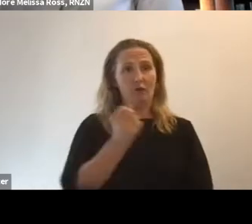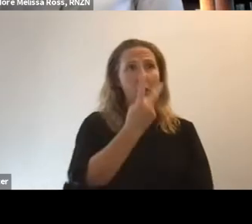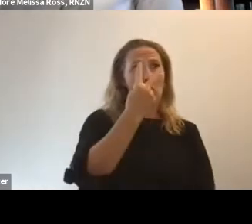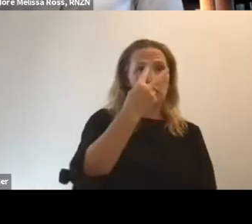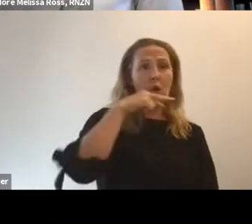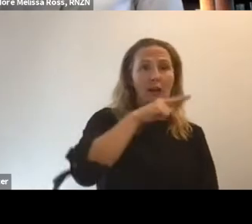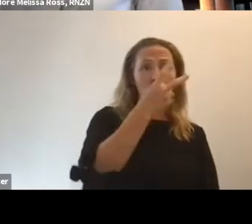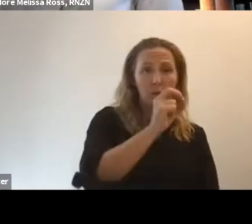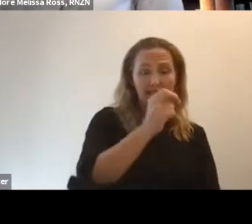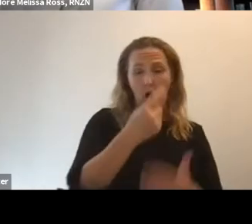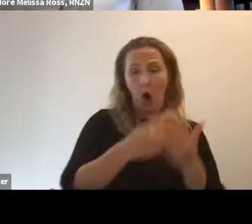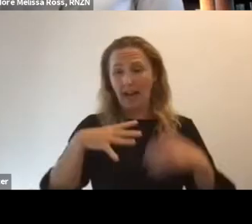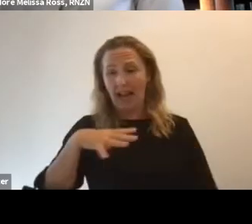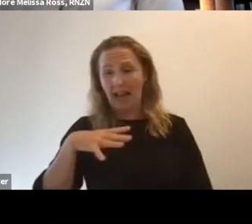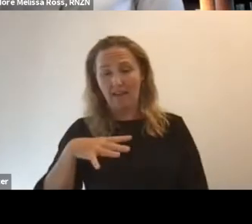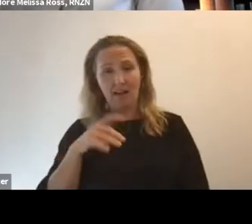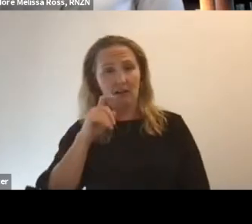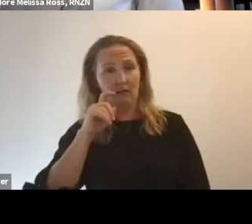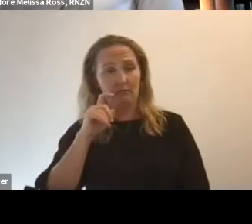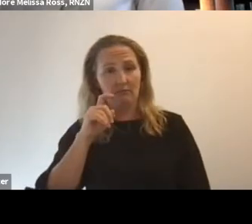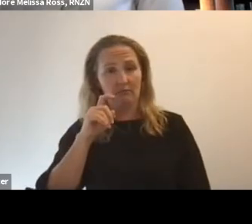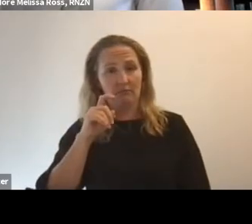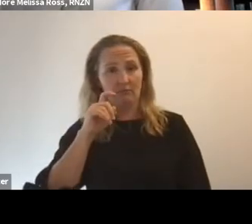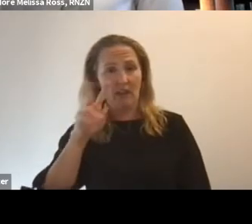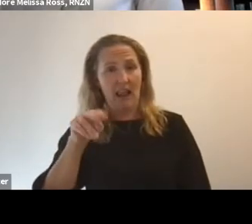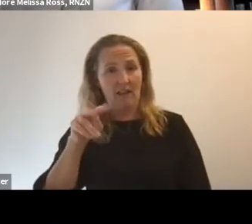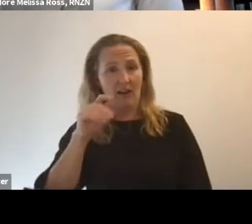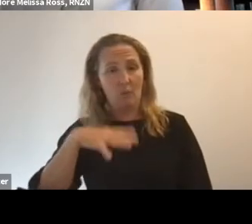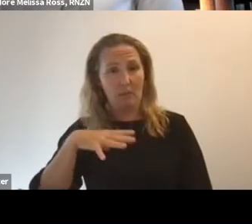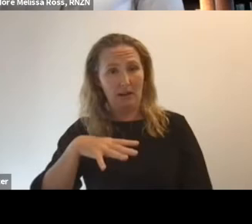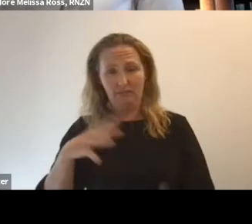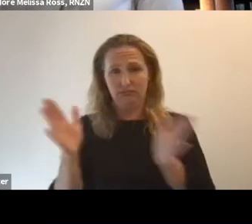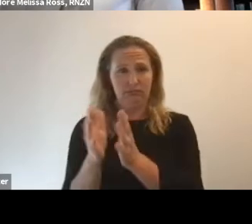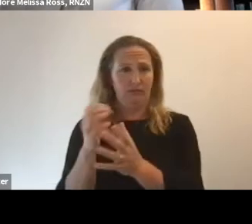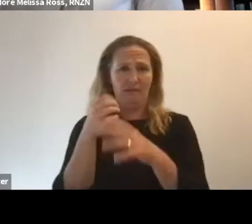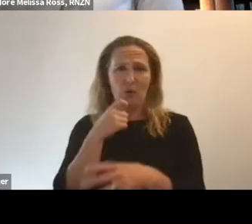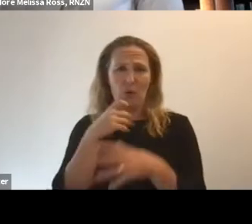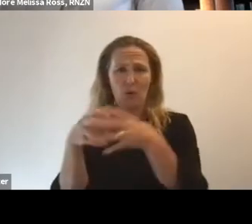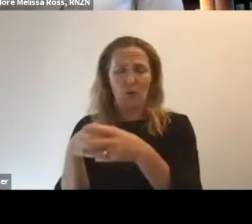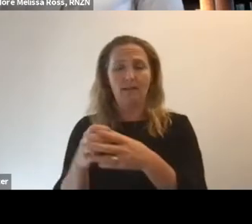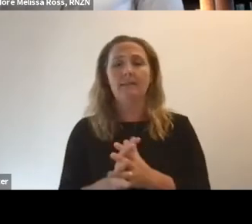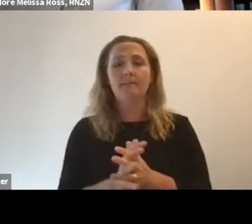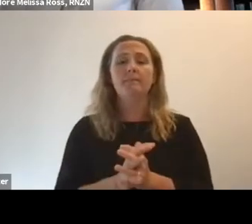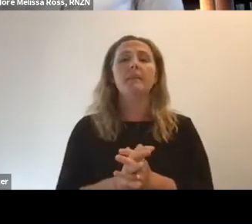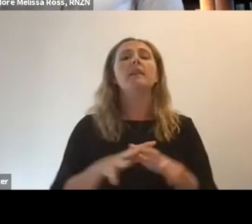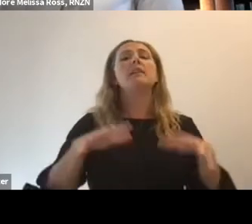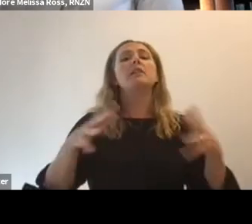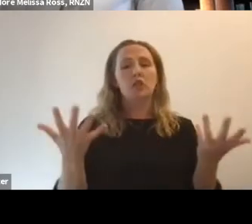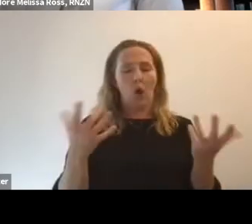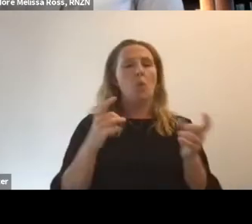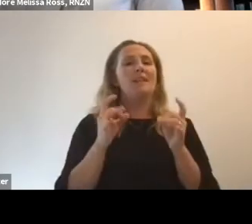with governance, and that's what we did. And there's been a major project that started in early 2017 that has